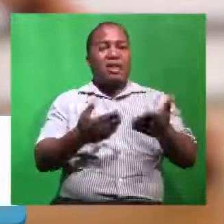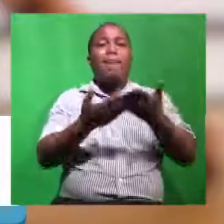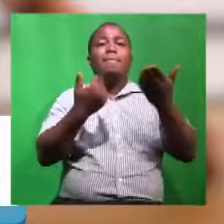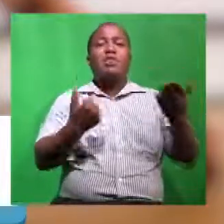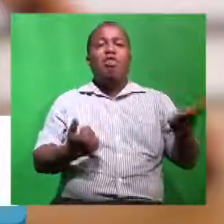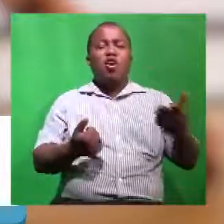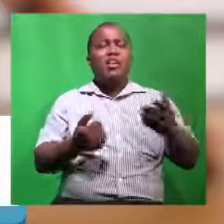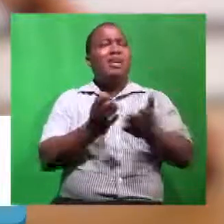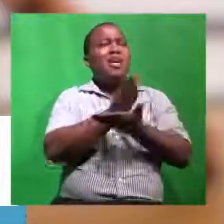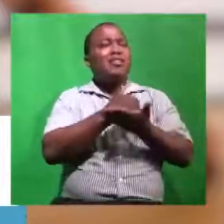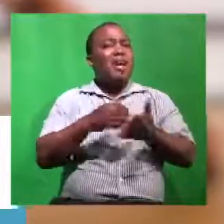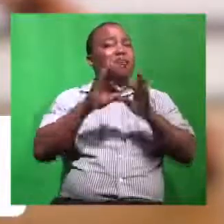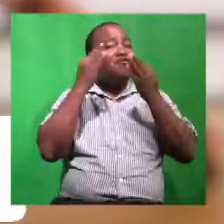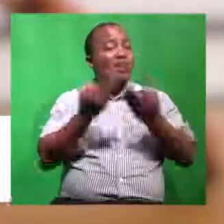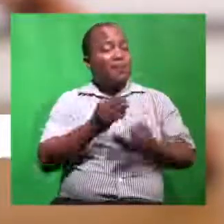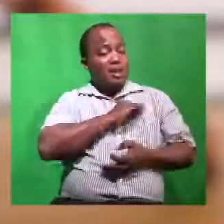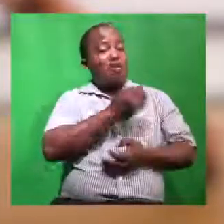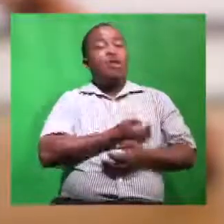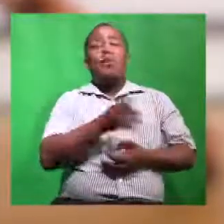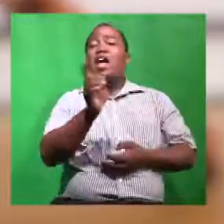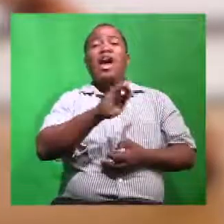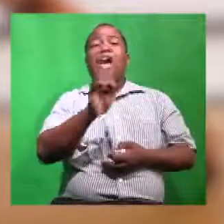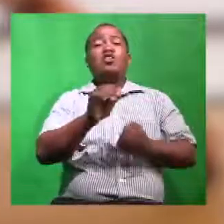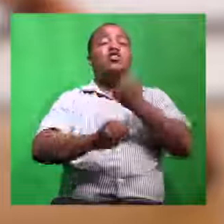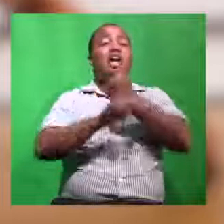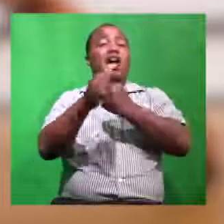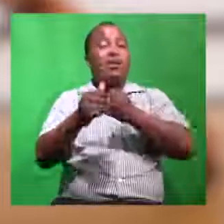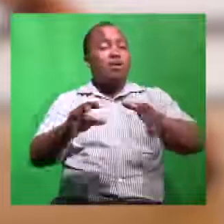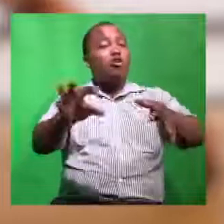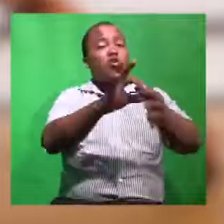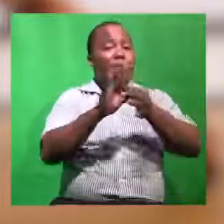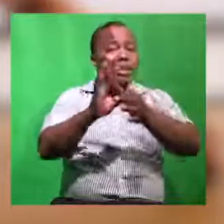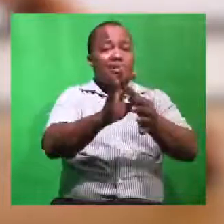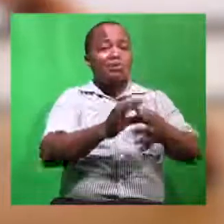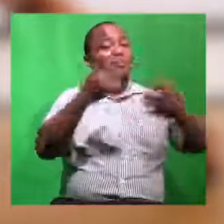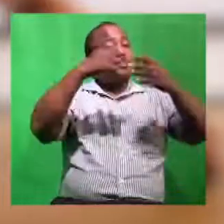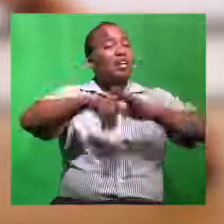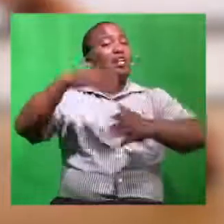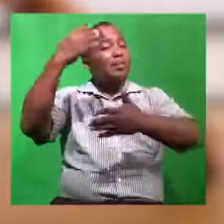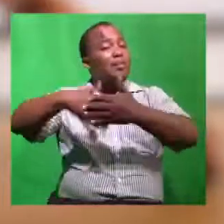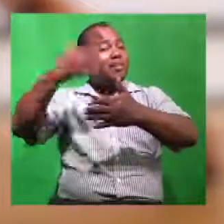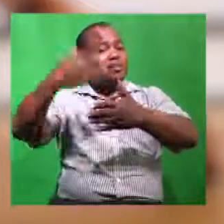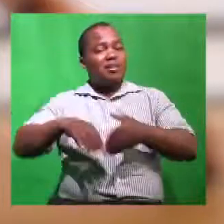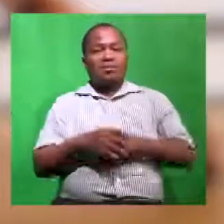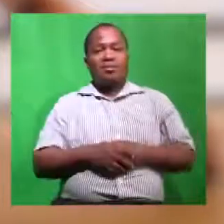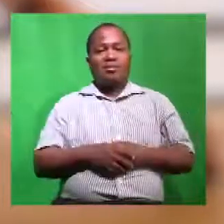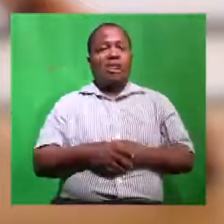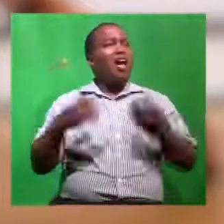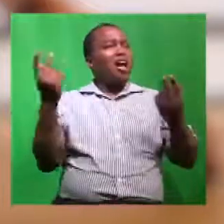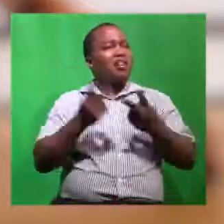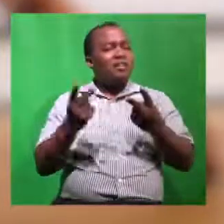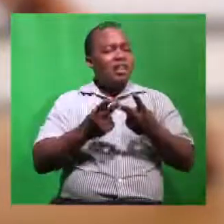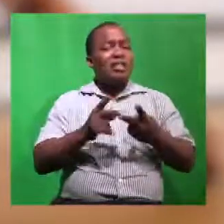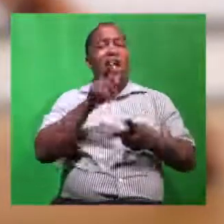in some families, women are not allowed maybe to participate in a business or whatever, even though they